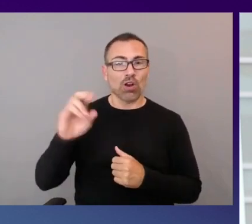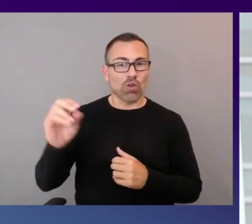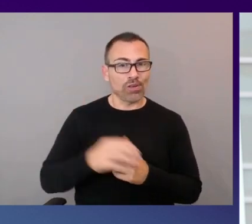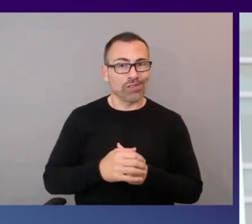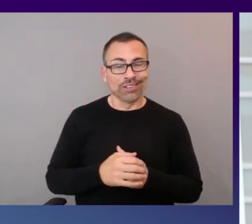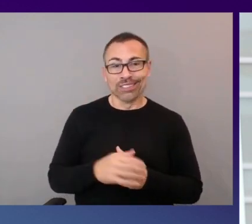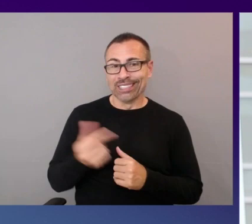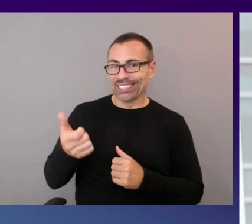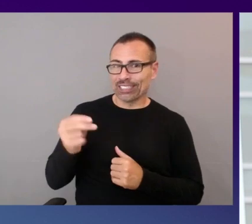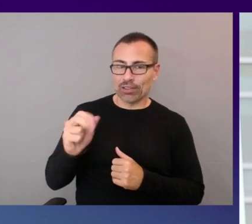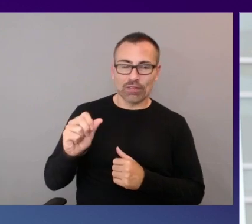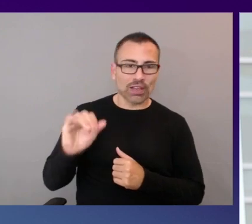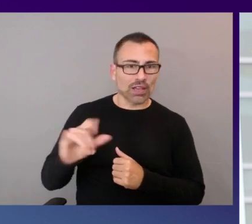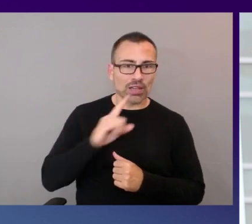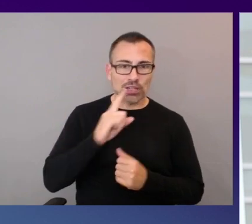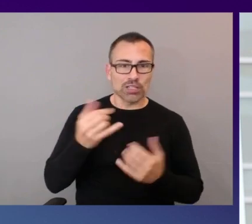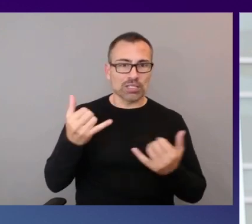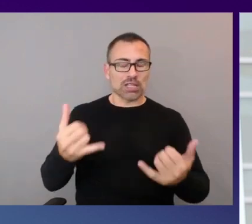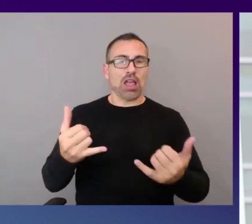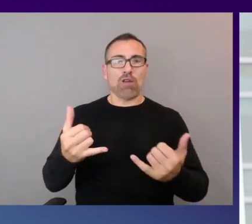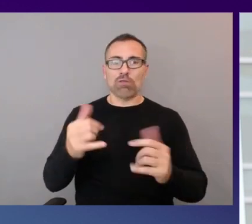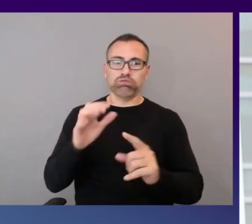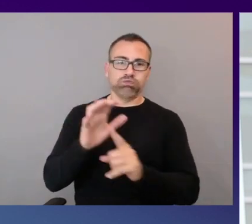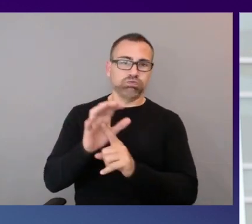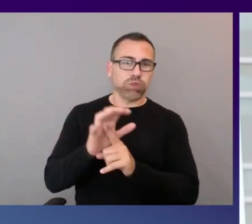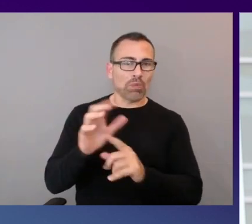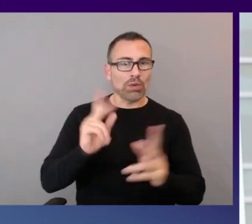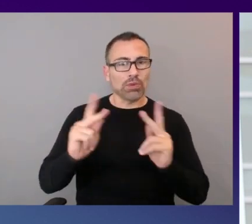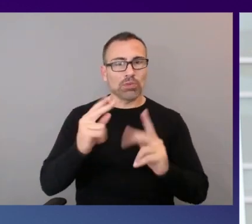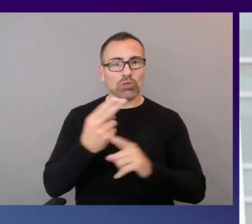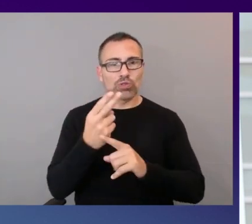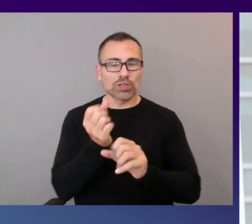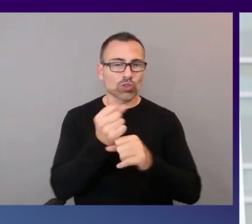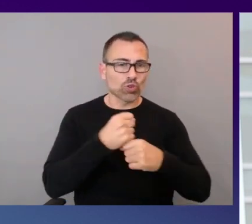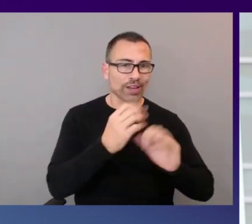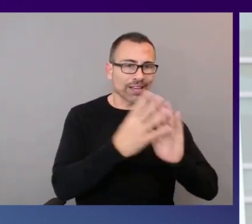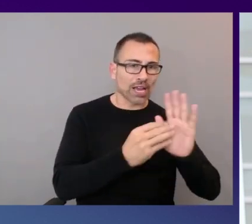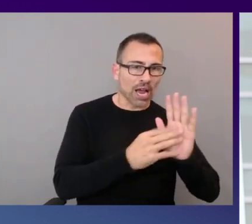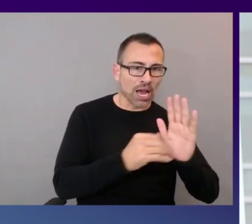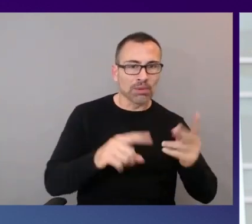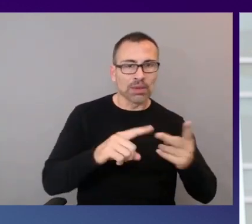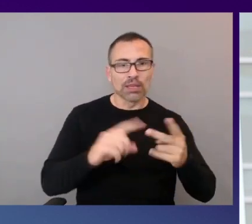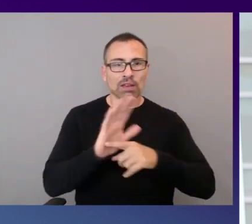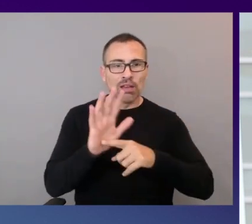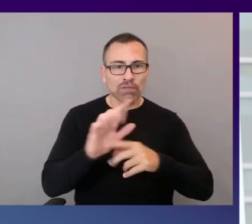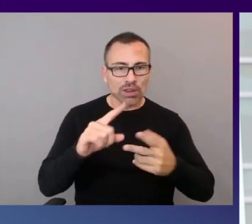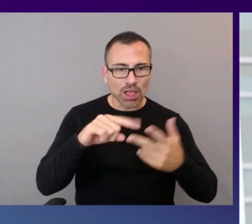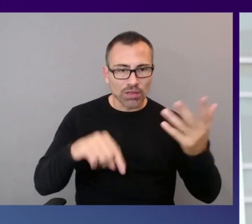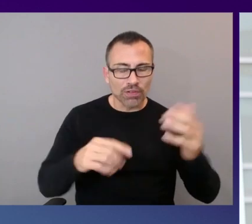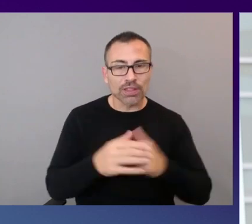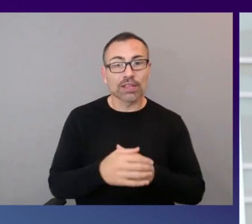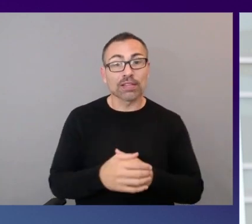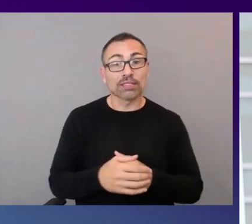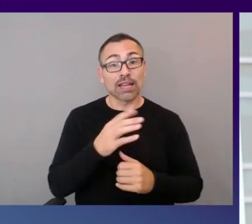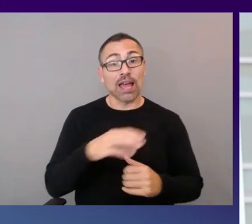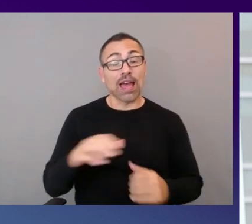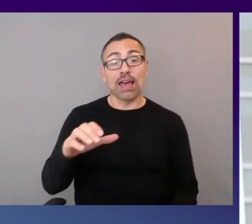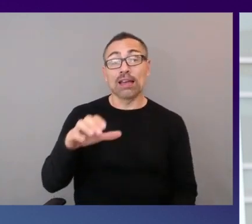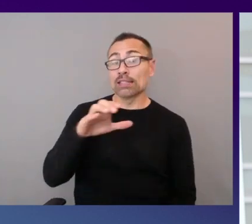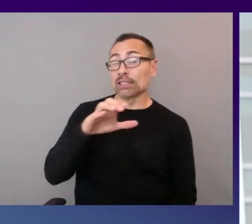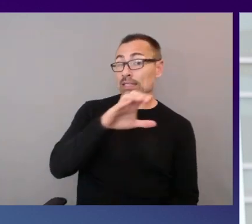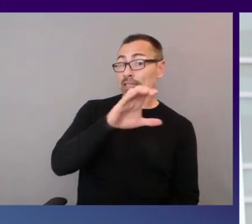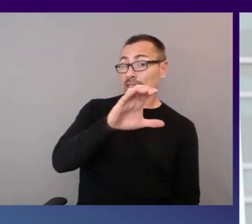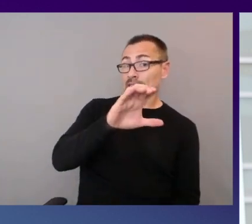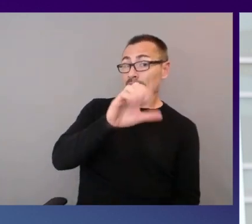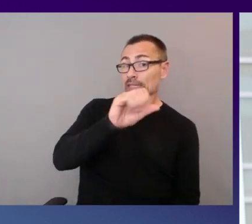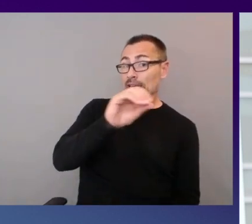to create copy and videos and all sorts of things. And as CISOs and chief risk officers are concerned,